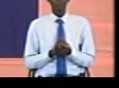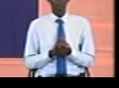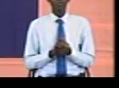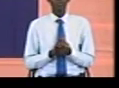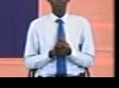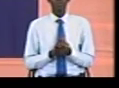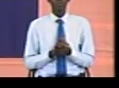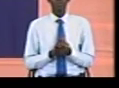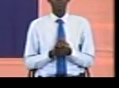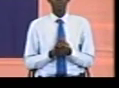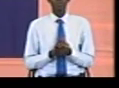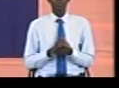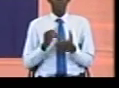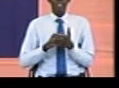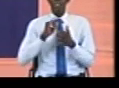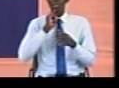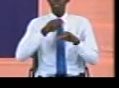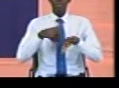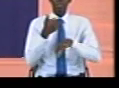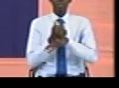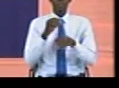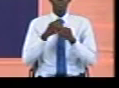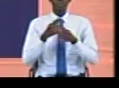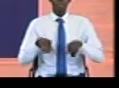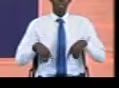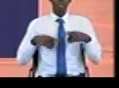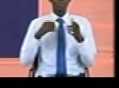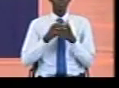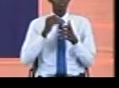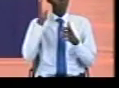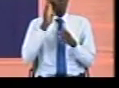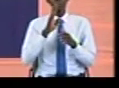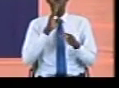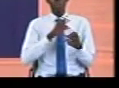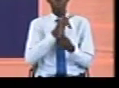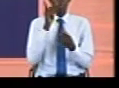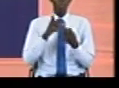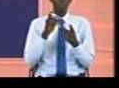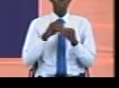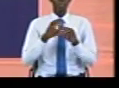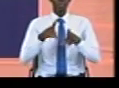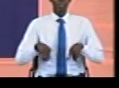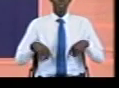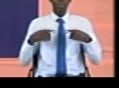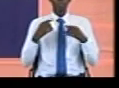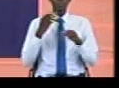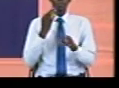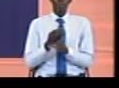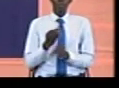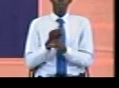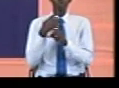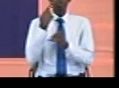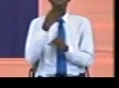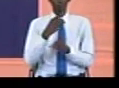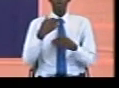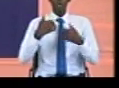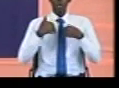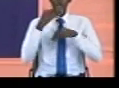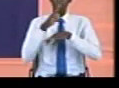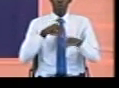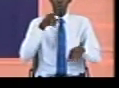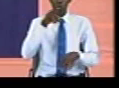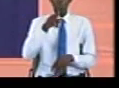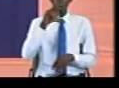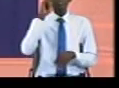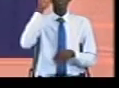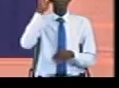Amen. It's affirmed in your life. Amen. It will be done in your life. Amen. Faithful is he who has called you. He will do it in